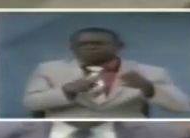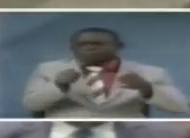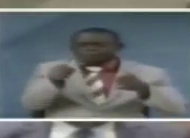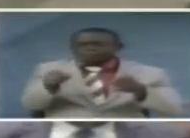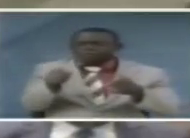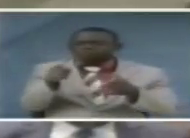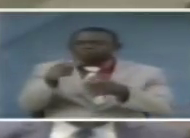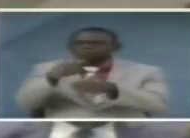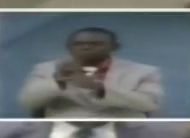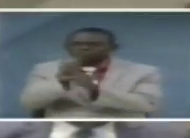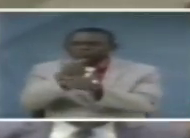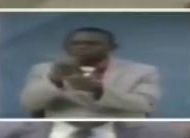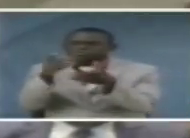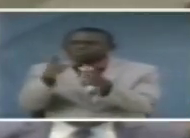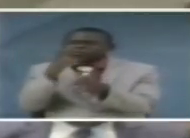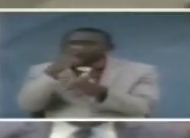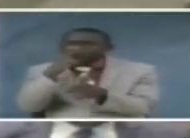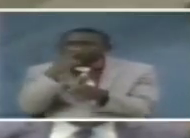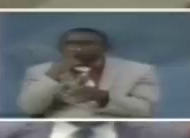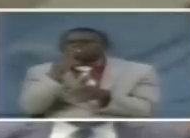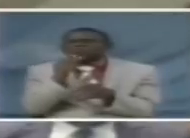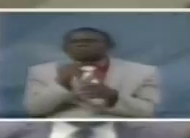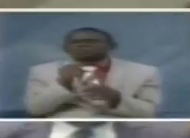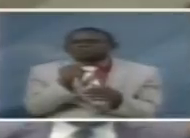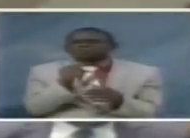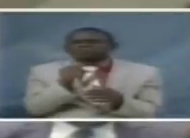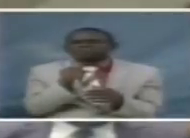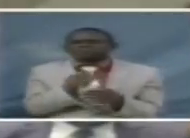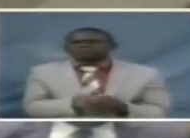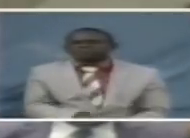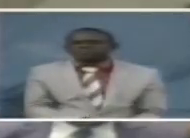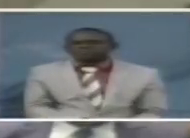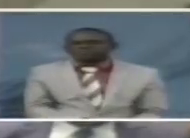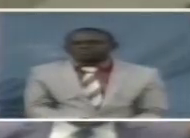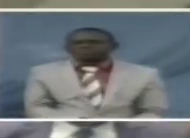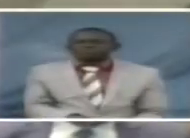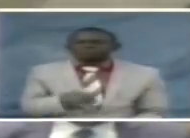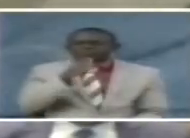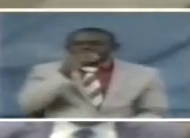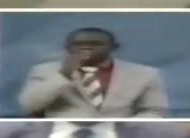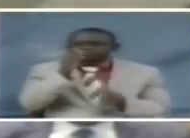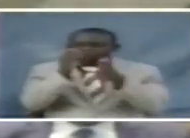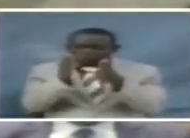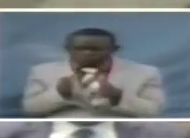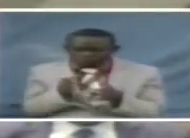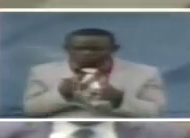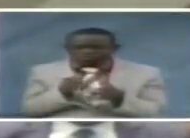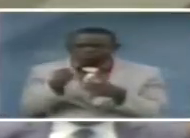tax classification other than manufactured, for which is currently classified together with